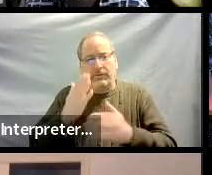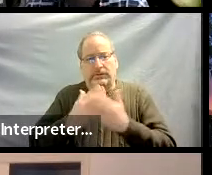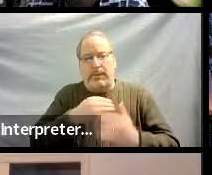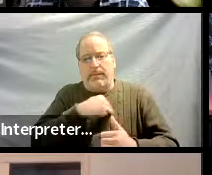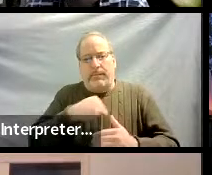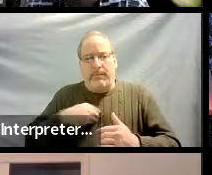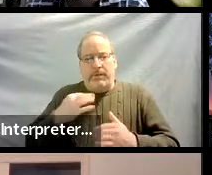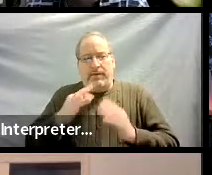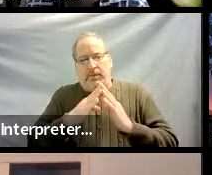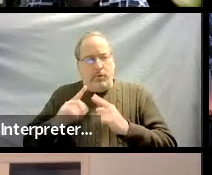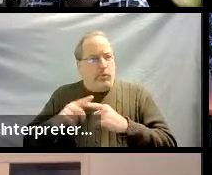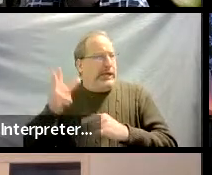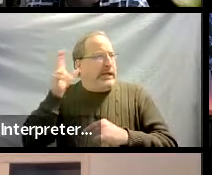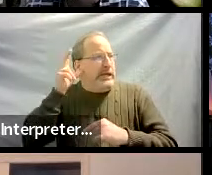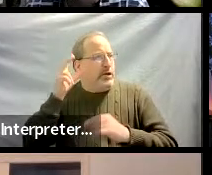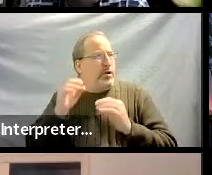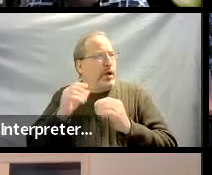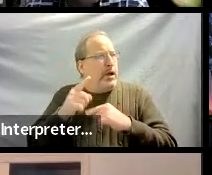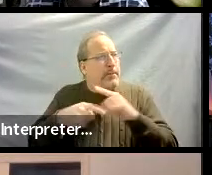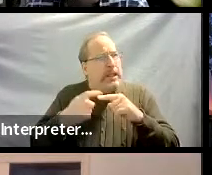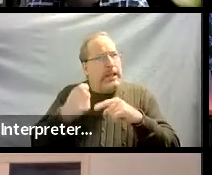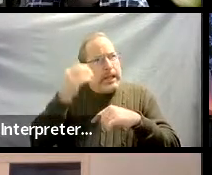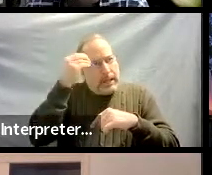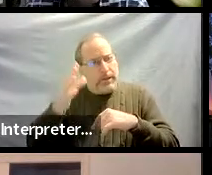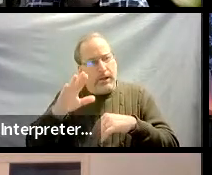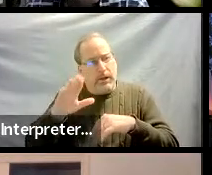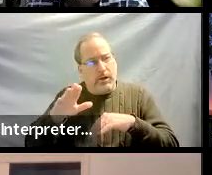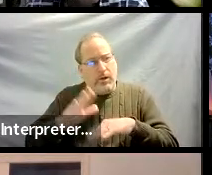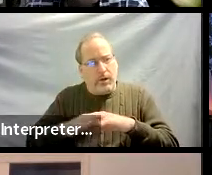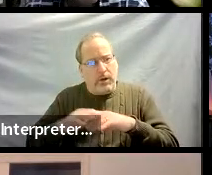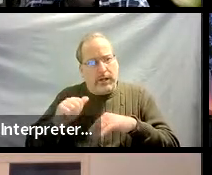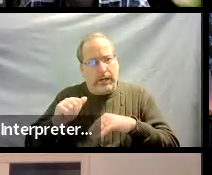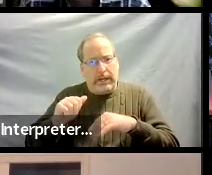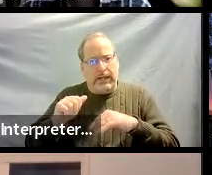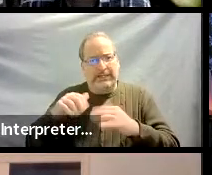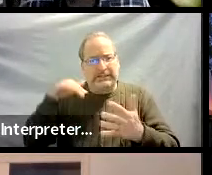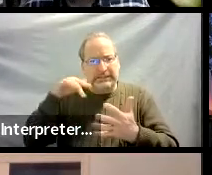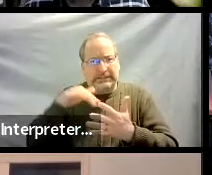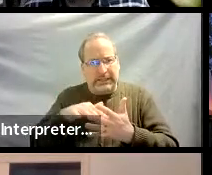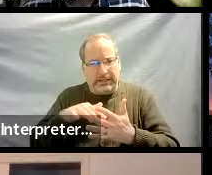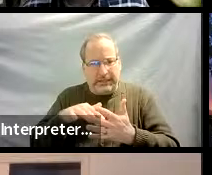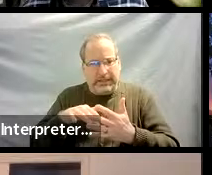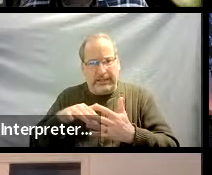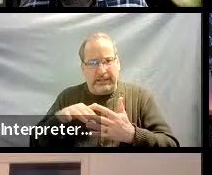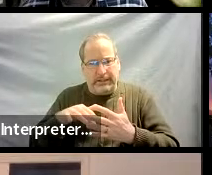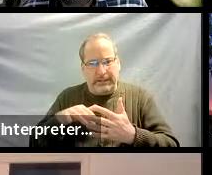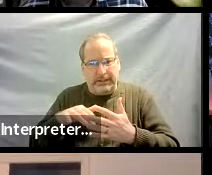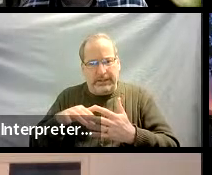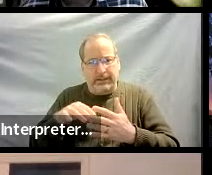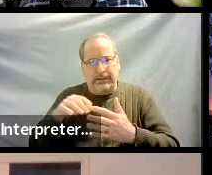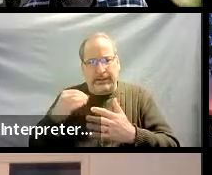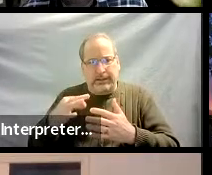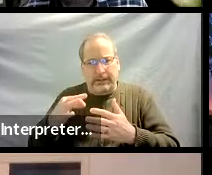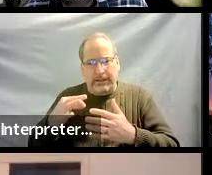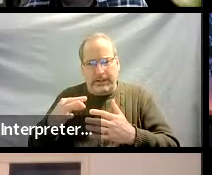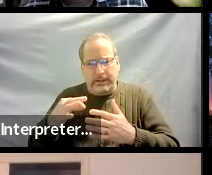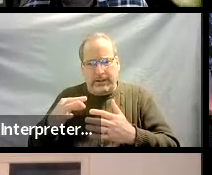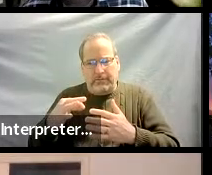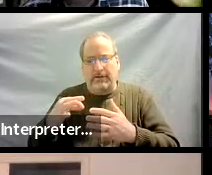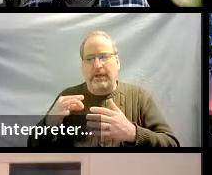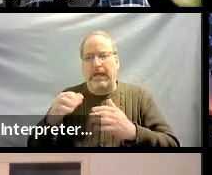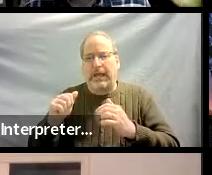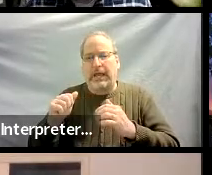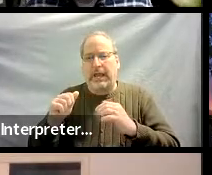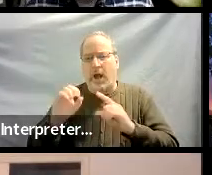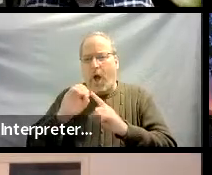to hear a little bit of an update on a biomonitoring study that OEHA, Office of Environmental Health Hazards